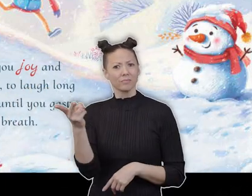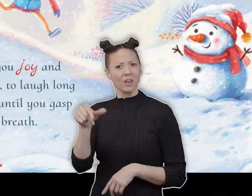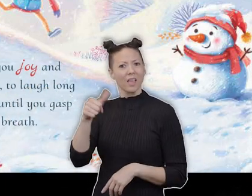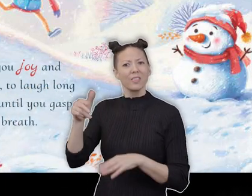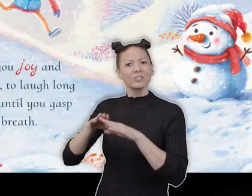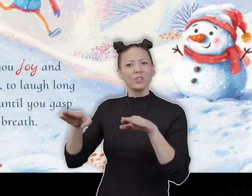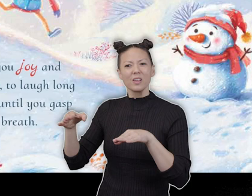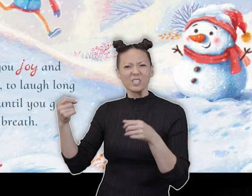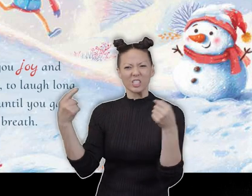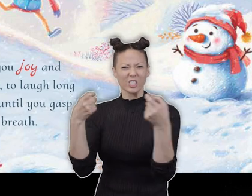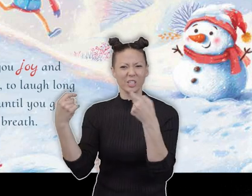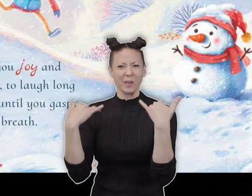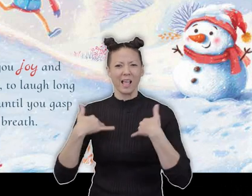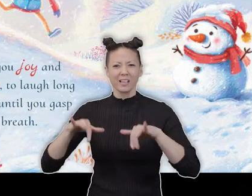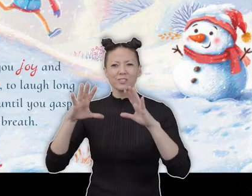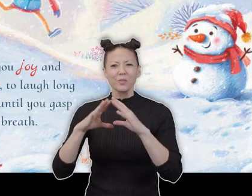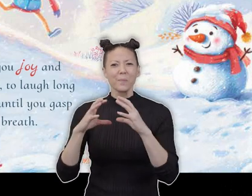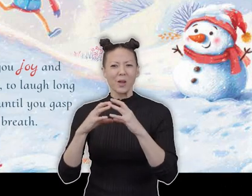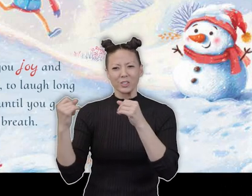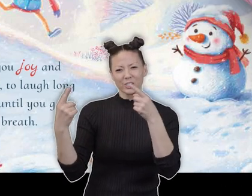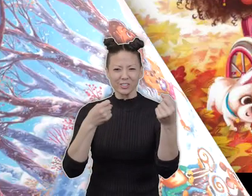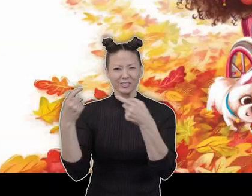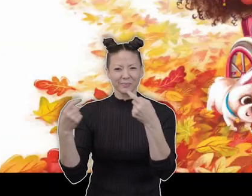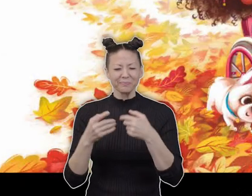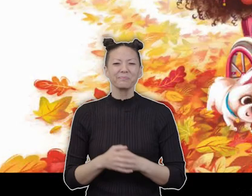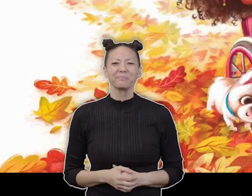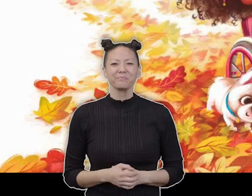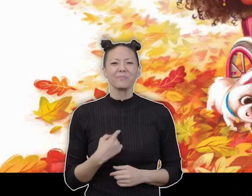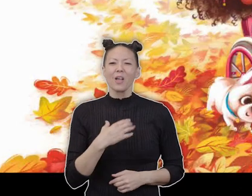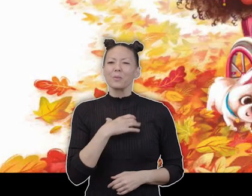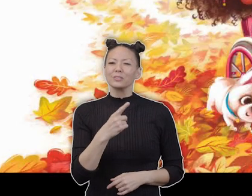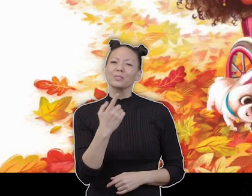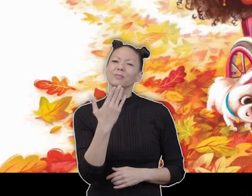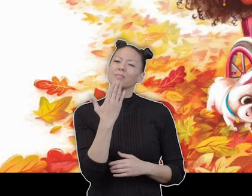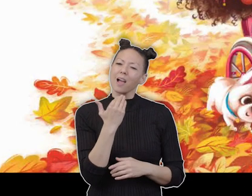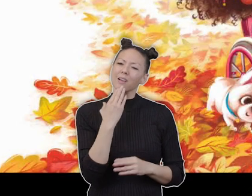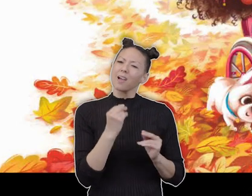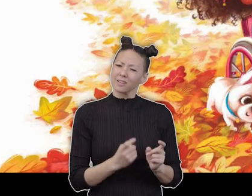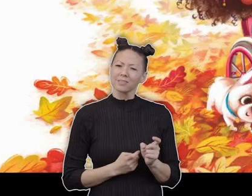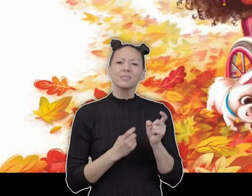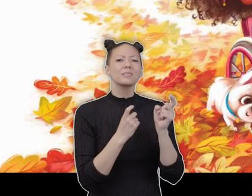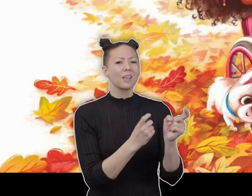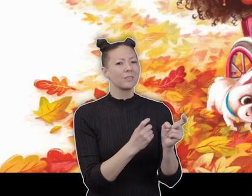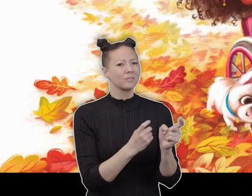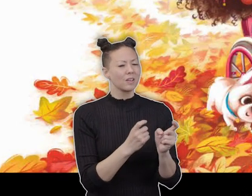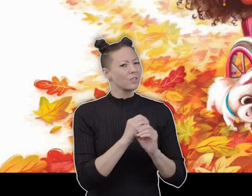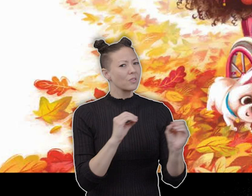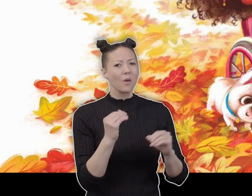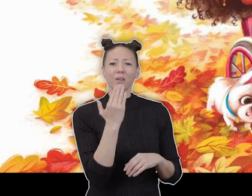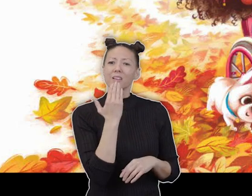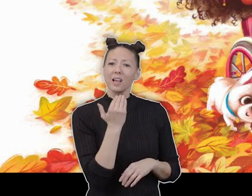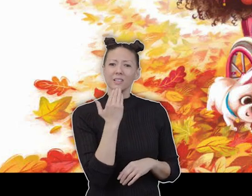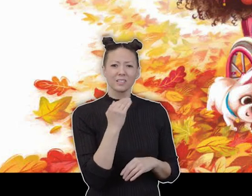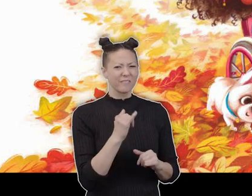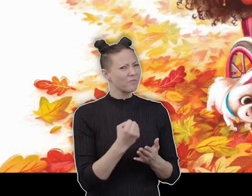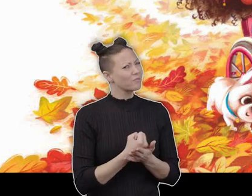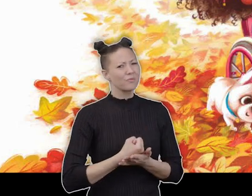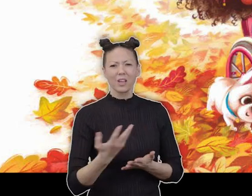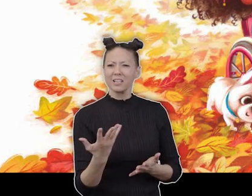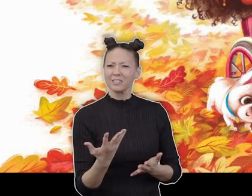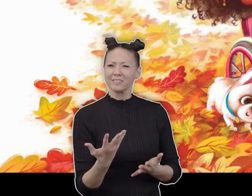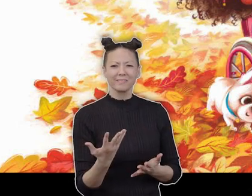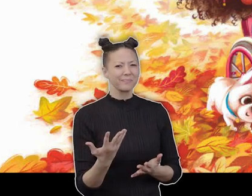other children have a snowball fight. I wish you kindness and generosity, for no act